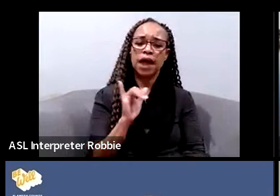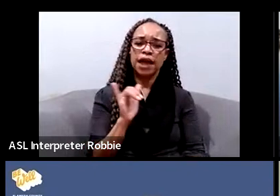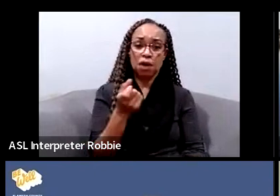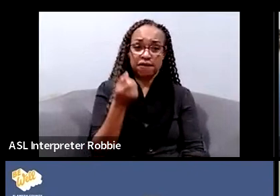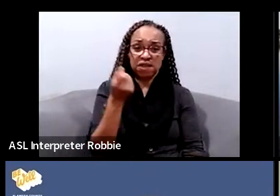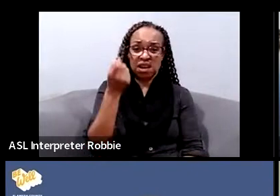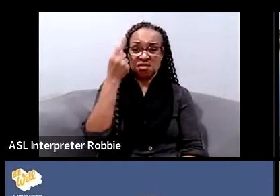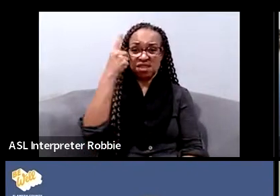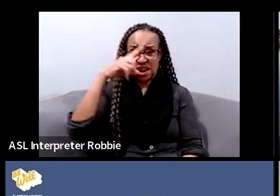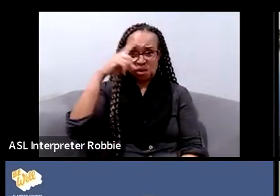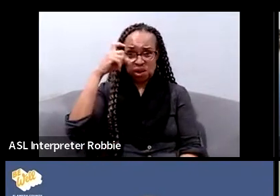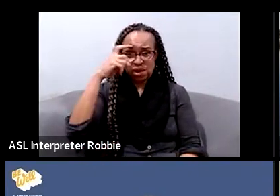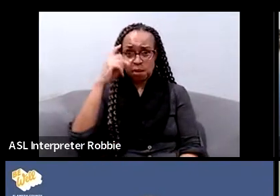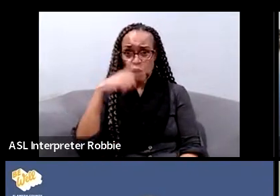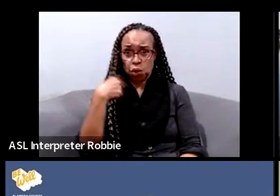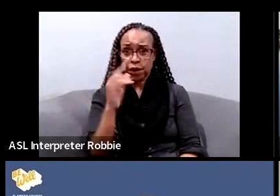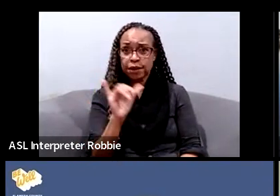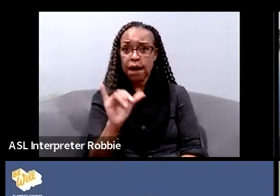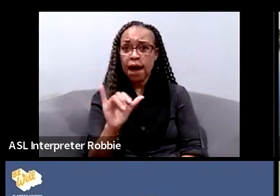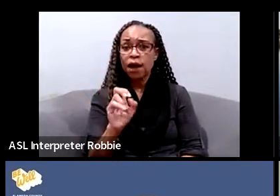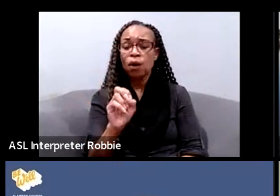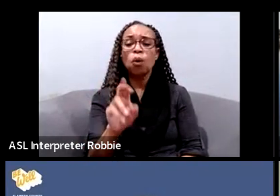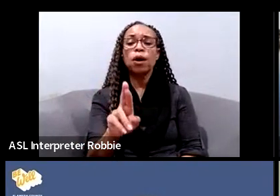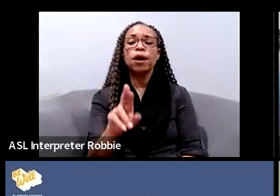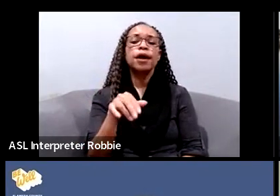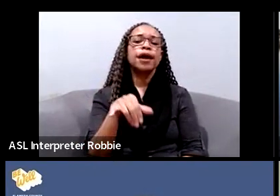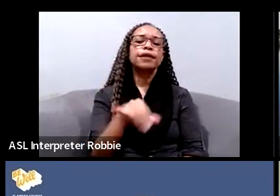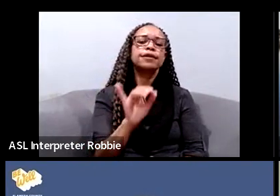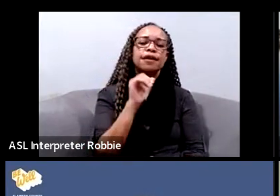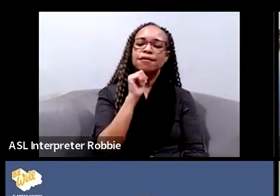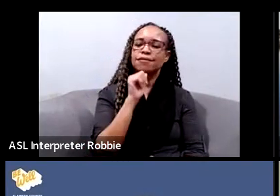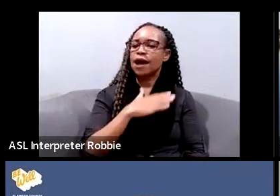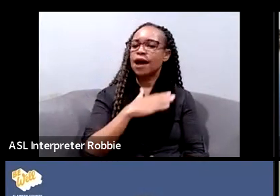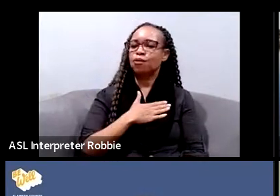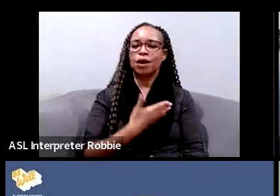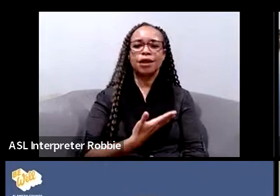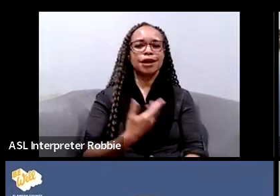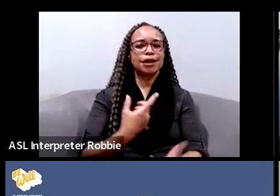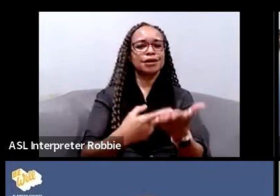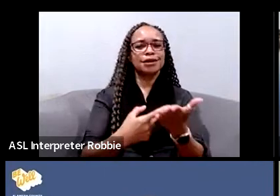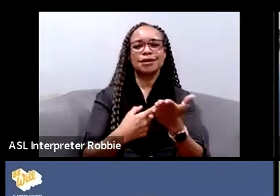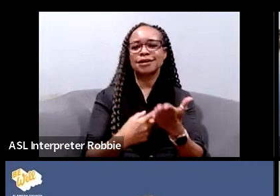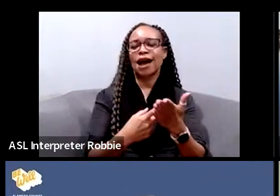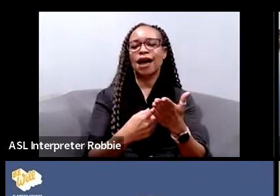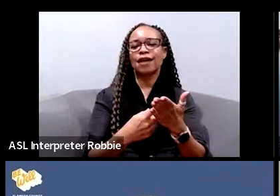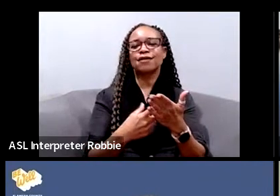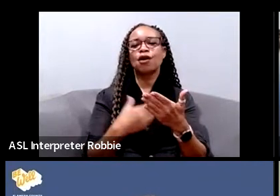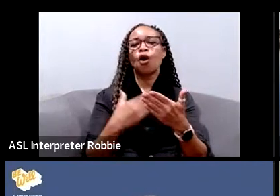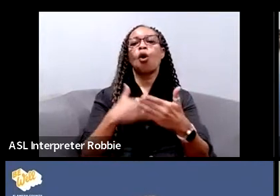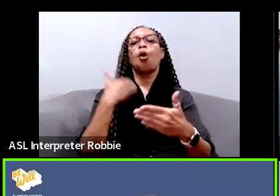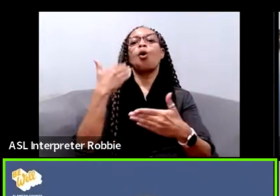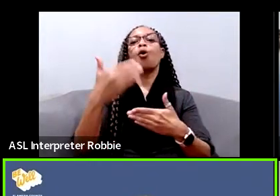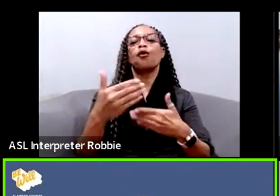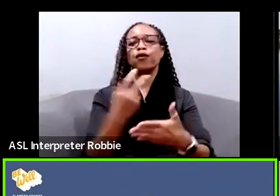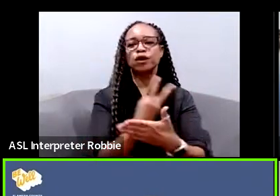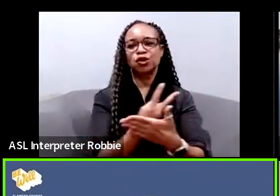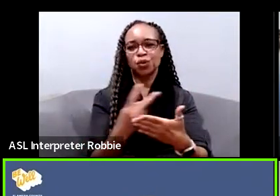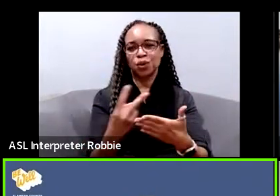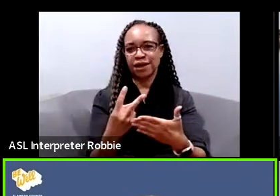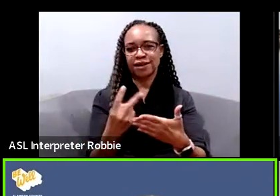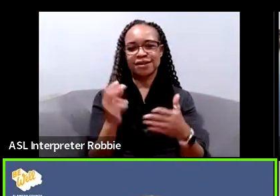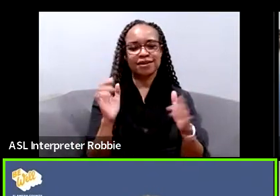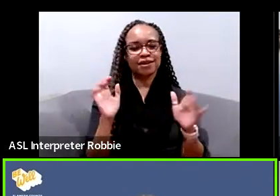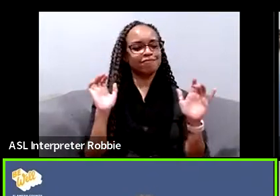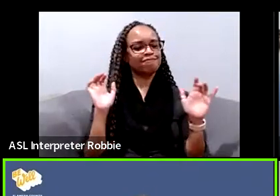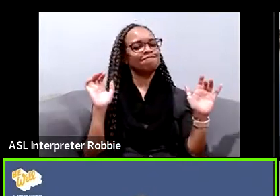what the summer could look like? Or is it still like you're not willing to talk about more than 2 weeks kind of 2 weeks out. Even 2 weeks, I'm